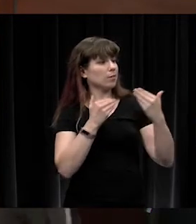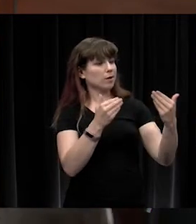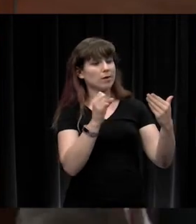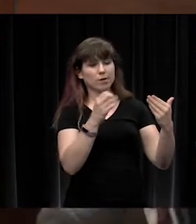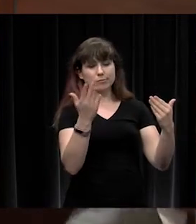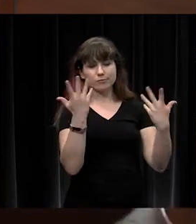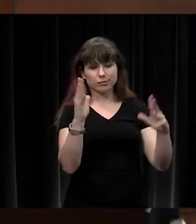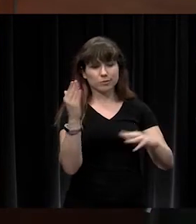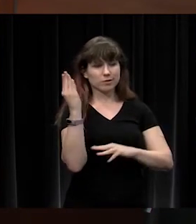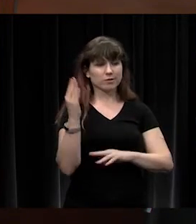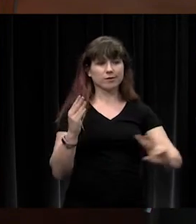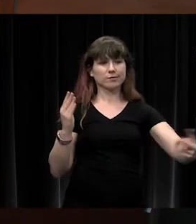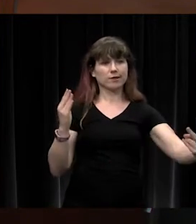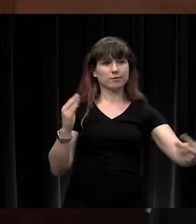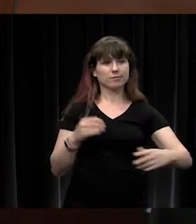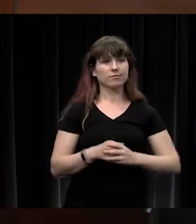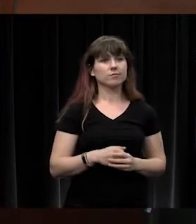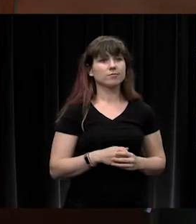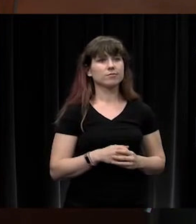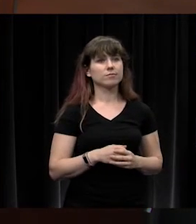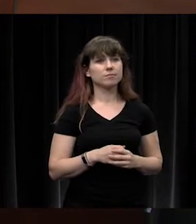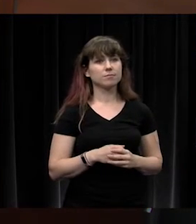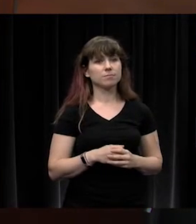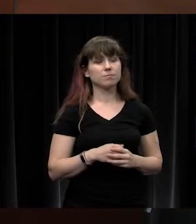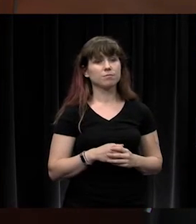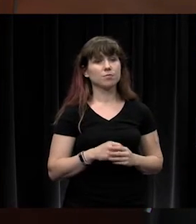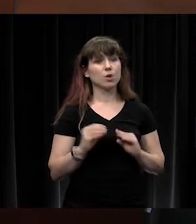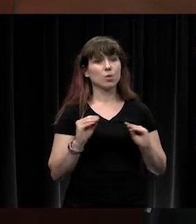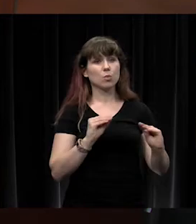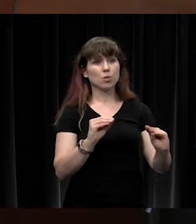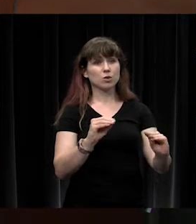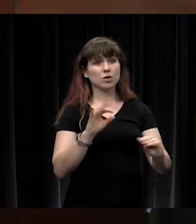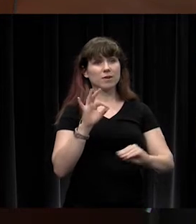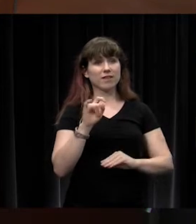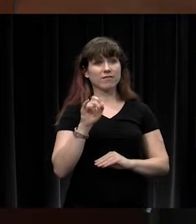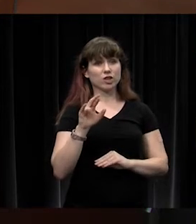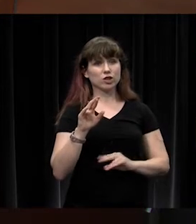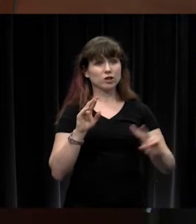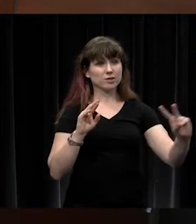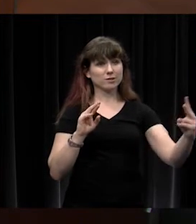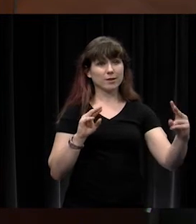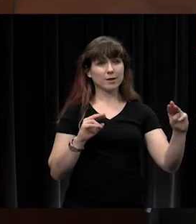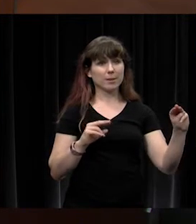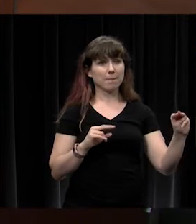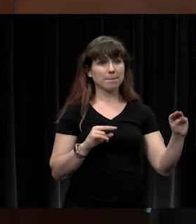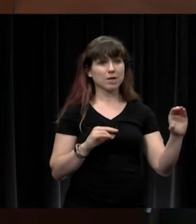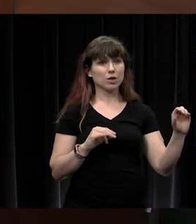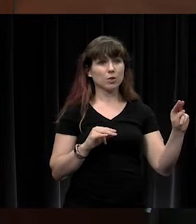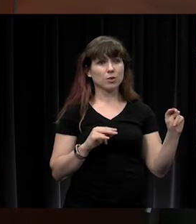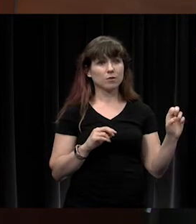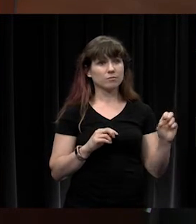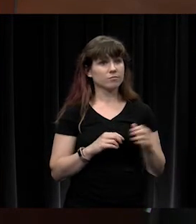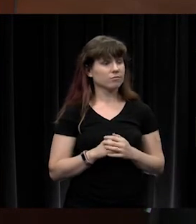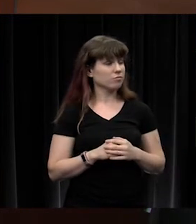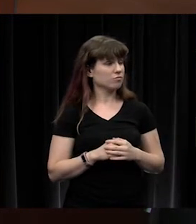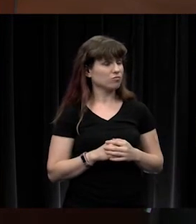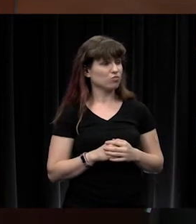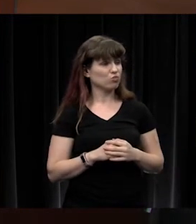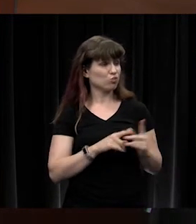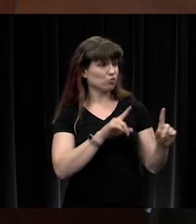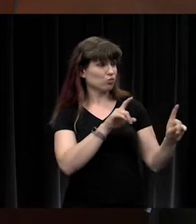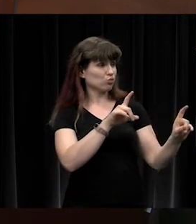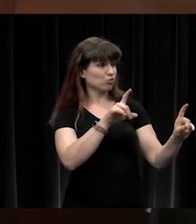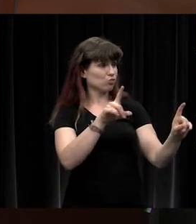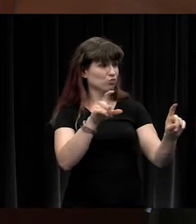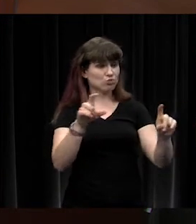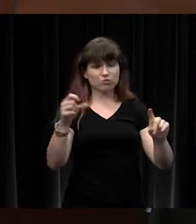Second. Joy, I have a motion by Mrs. Filter, second by Mr. McCune. Mr. McCune? Yes. Mrs. Martin? Yes.